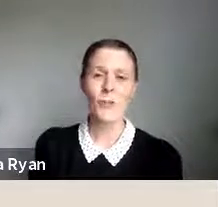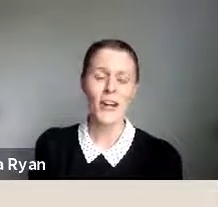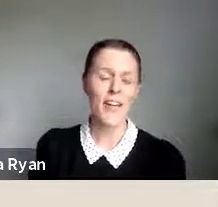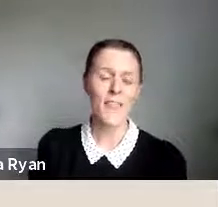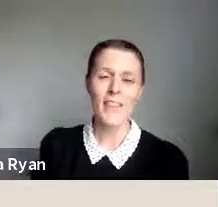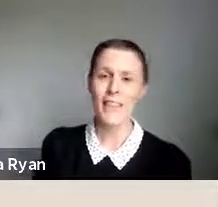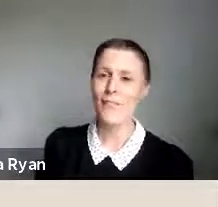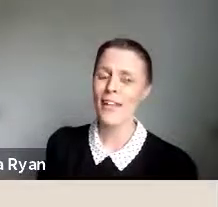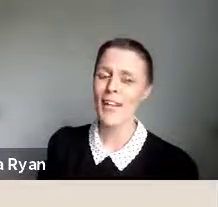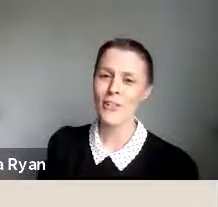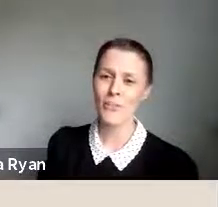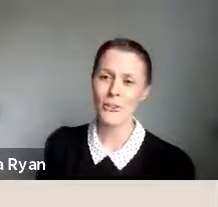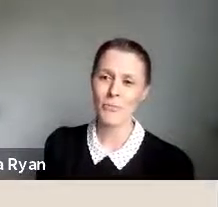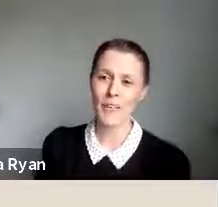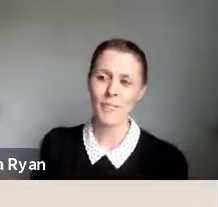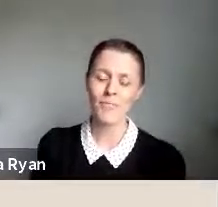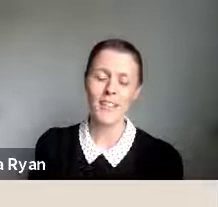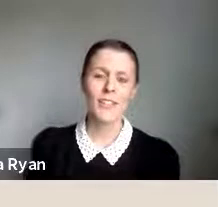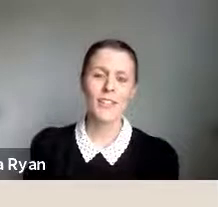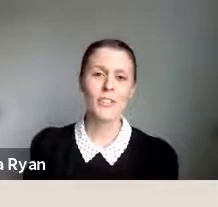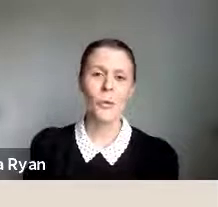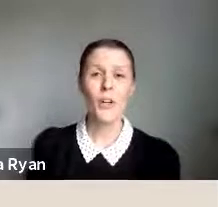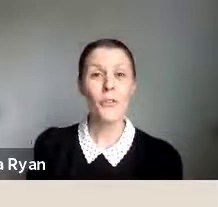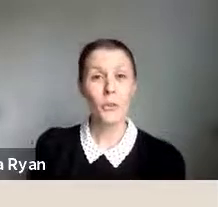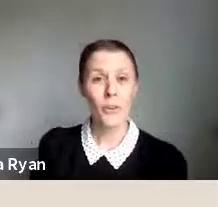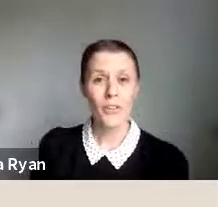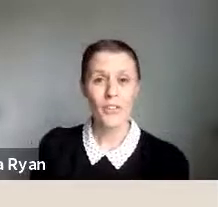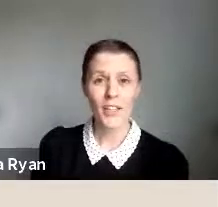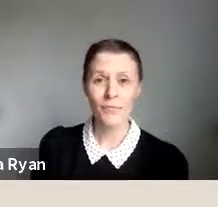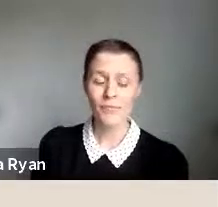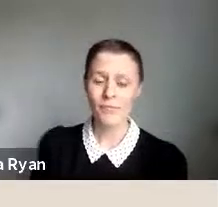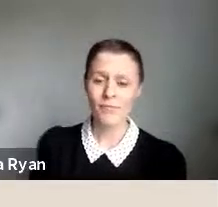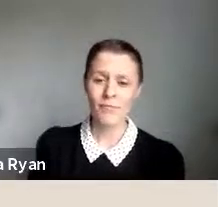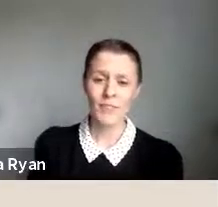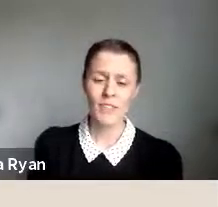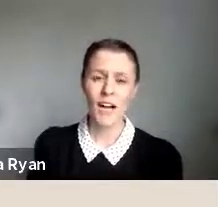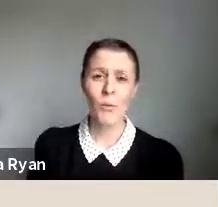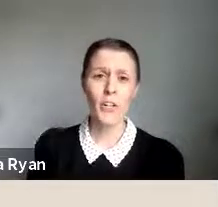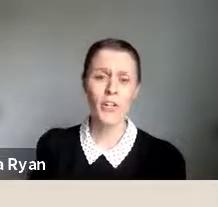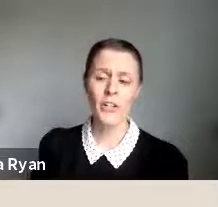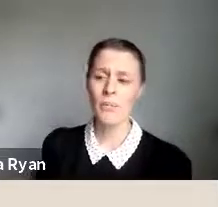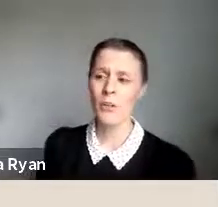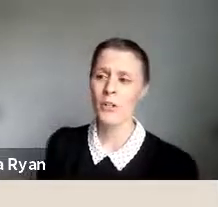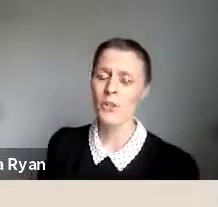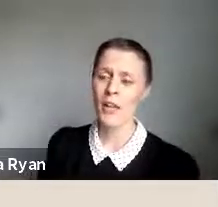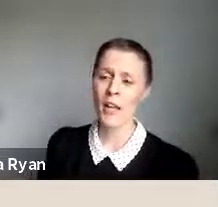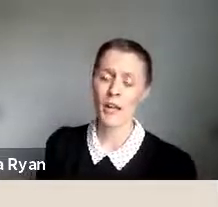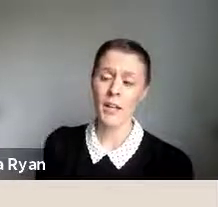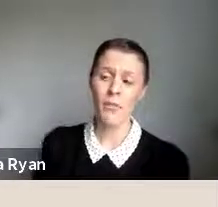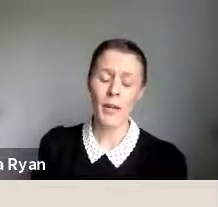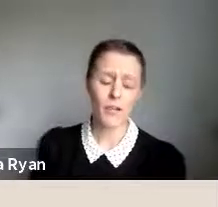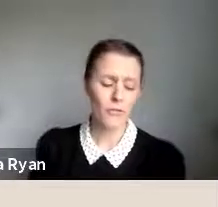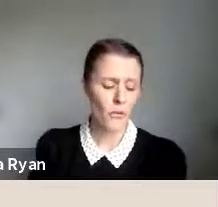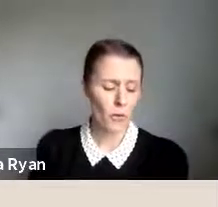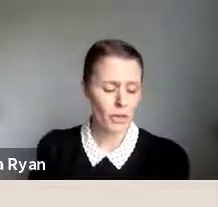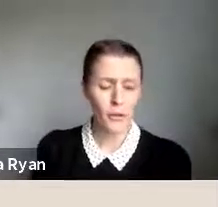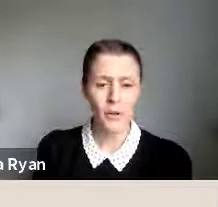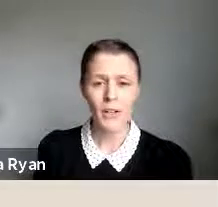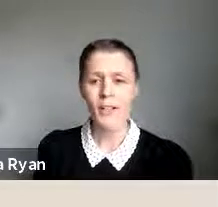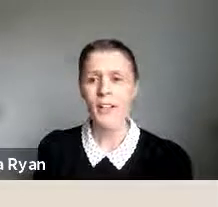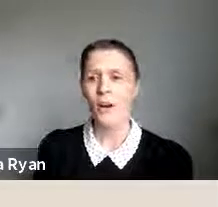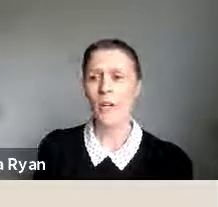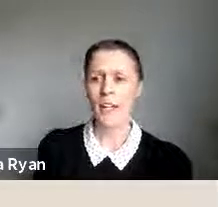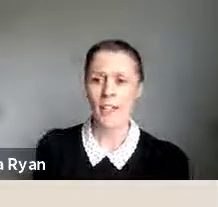and enjoying everything that a vacation should be. So what is your reason? I want to share some personal information for